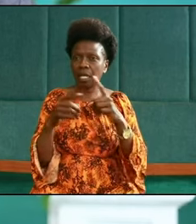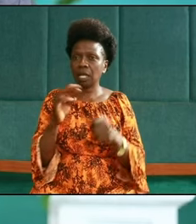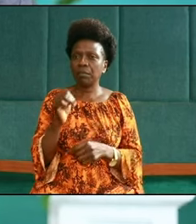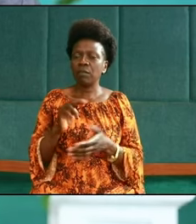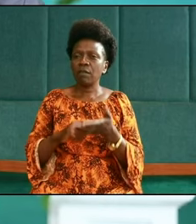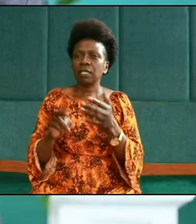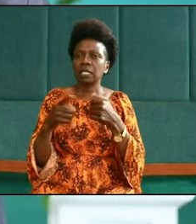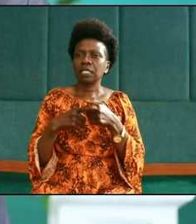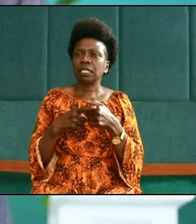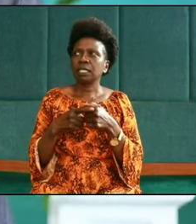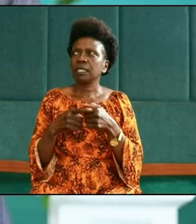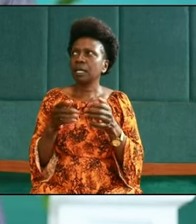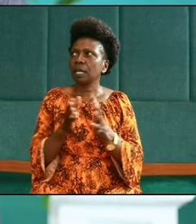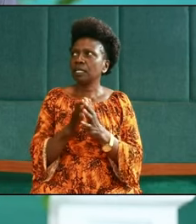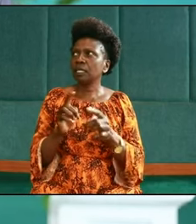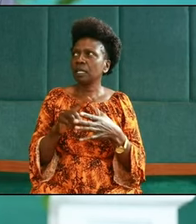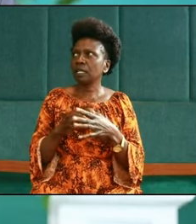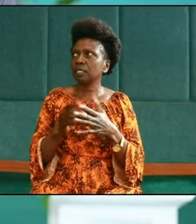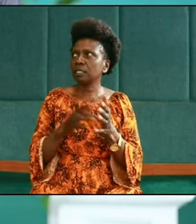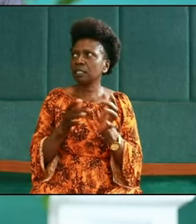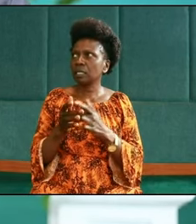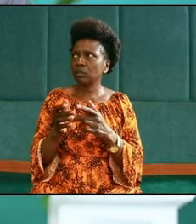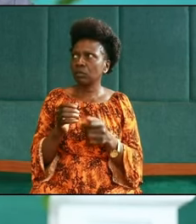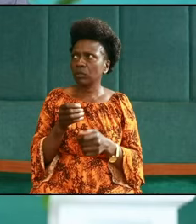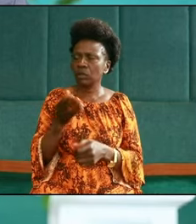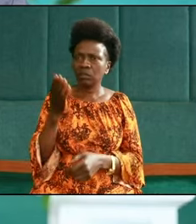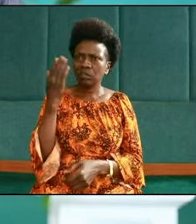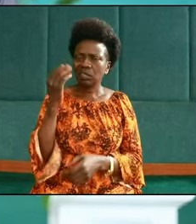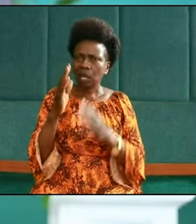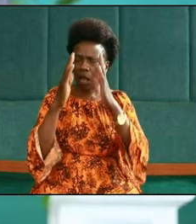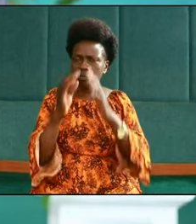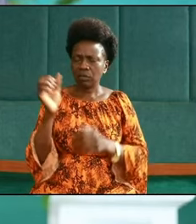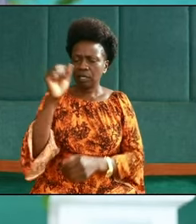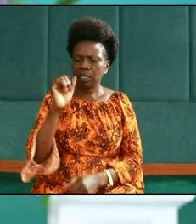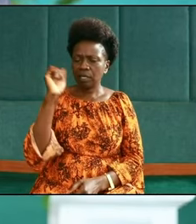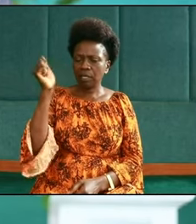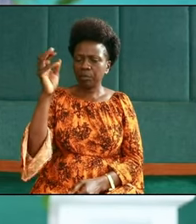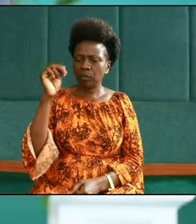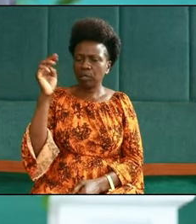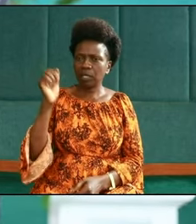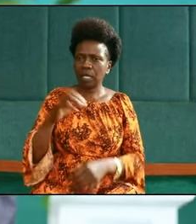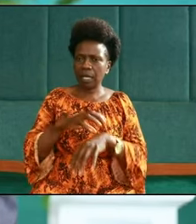Verse 6. And when Jesus was in Bethany, at the house of Simon the leper,